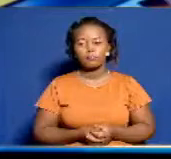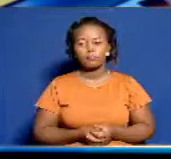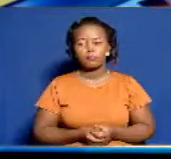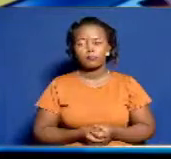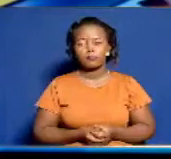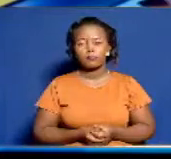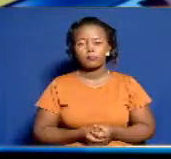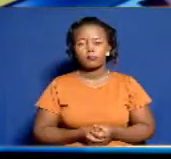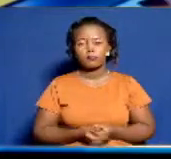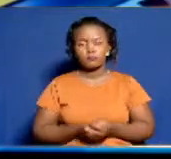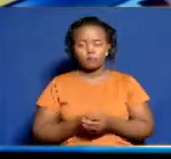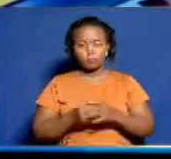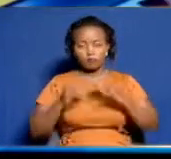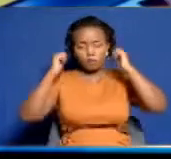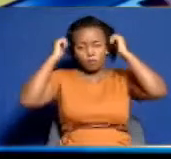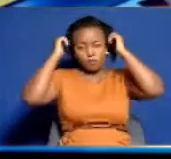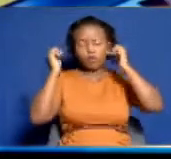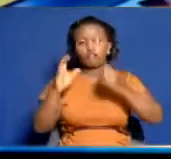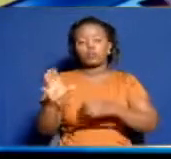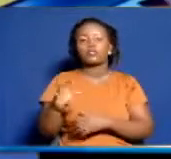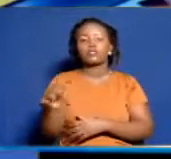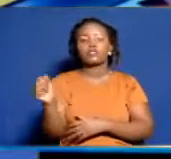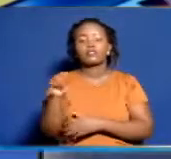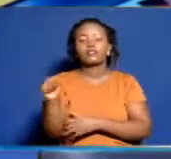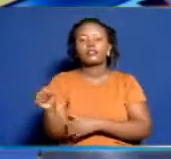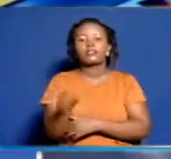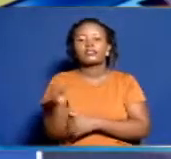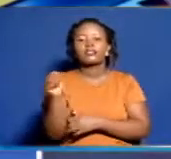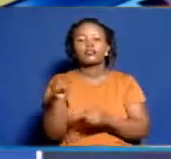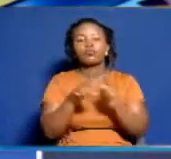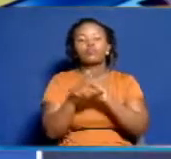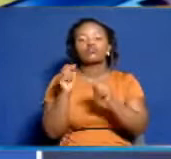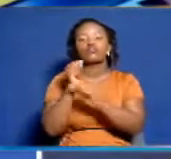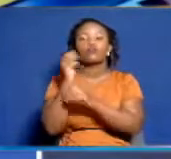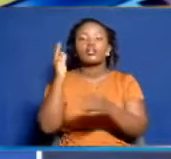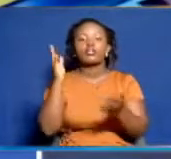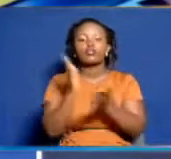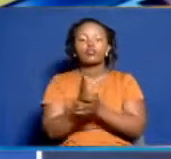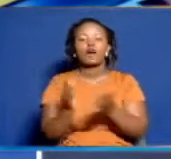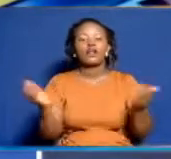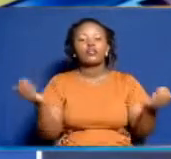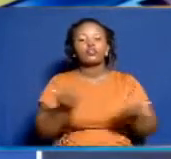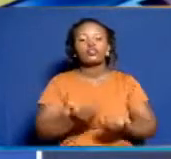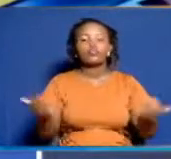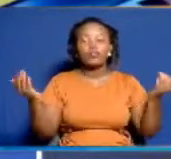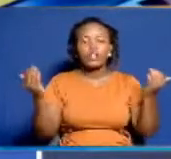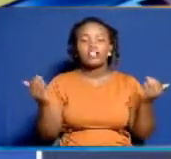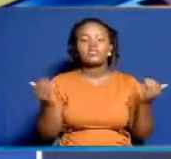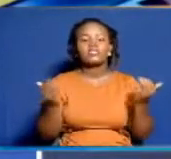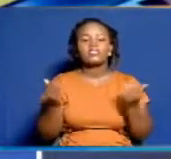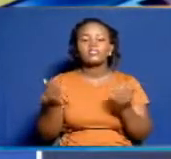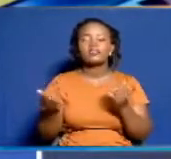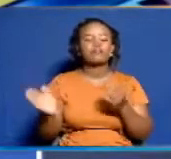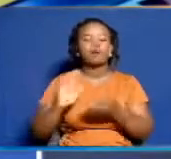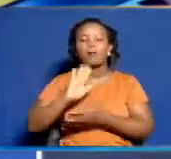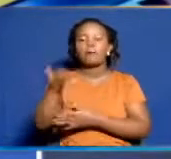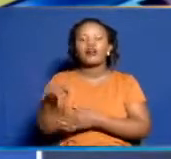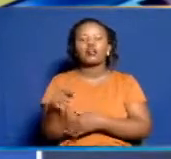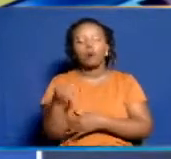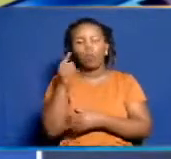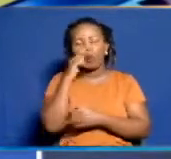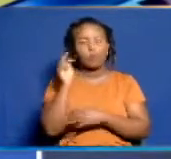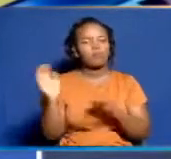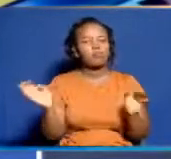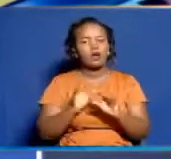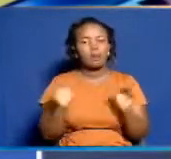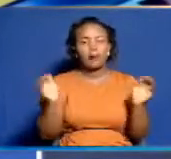urged Education Cabinet Secretary Professor George Magoha to ensure children are not sent away from learning